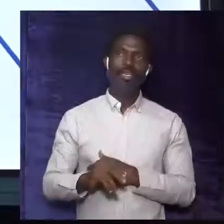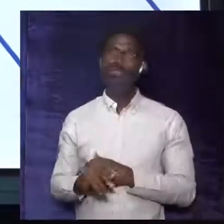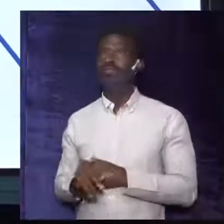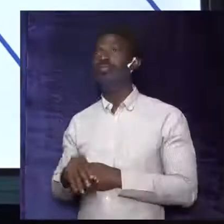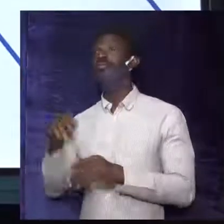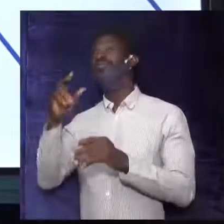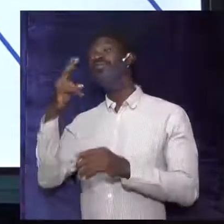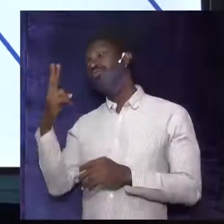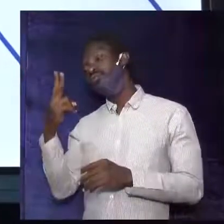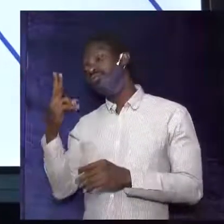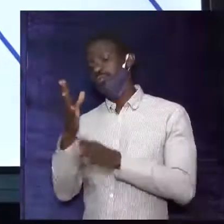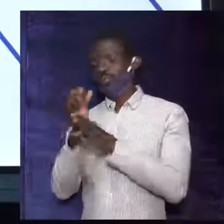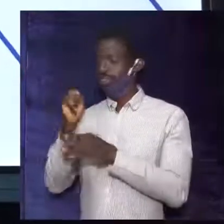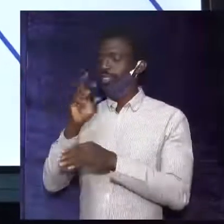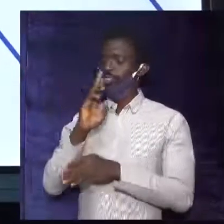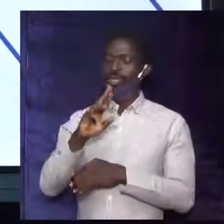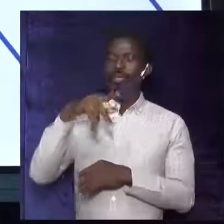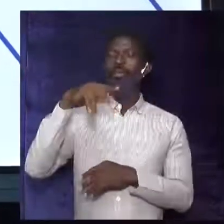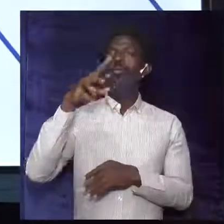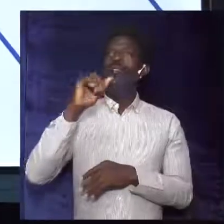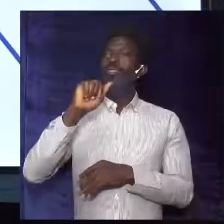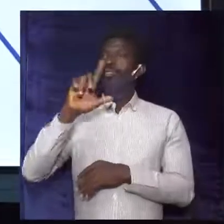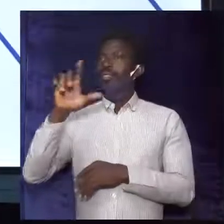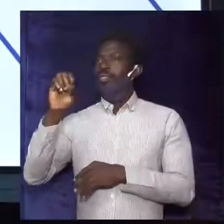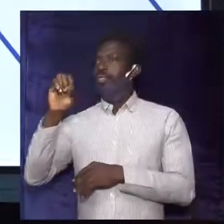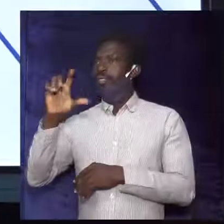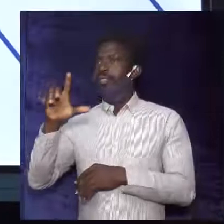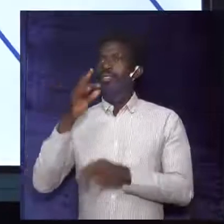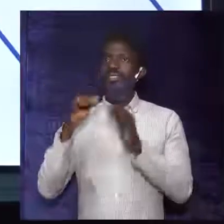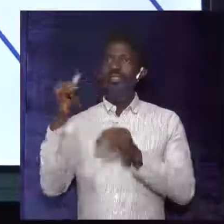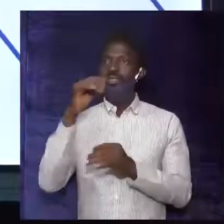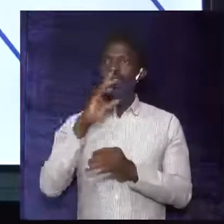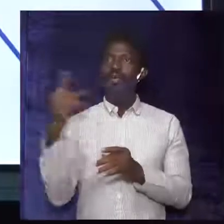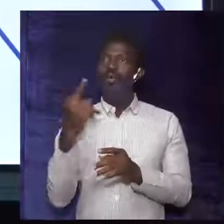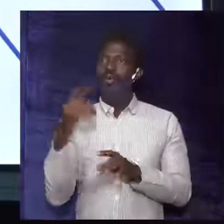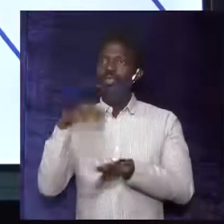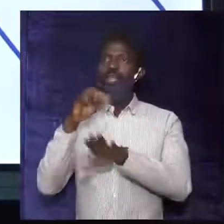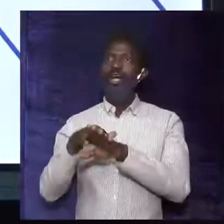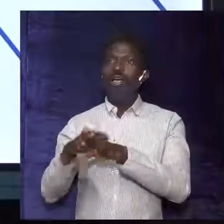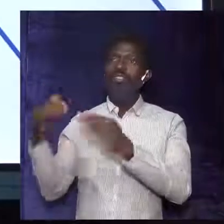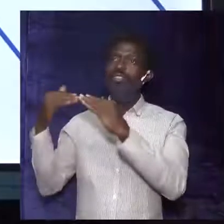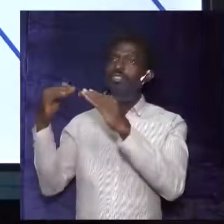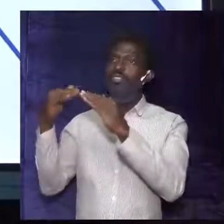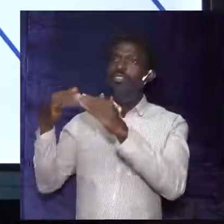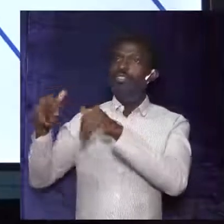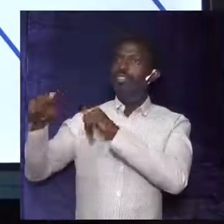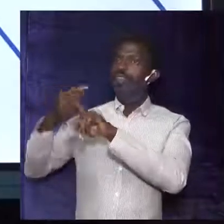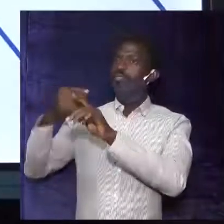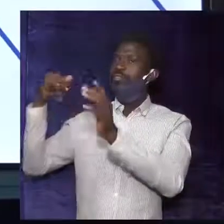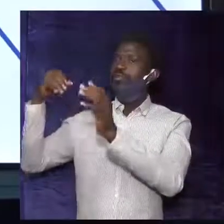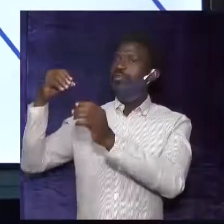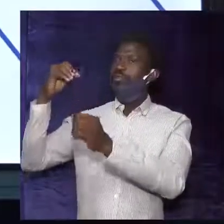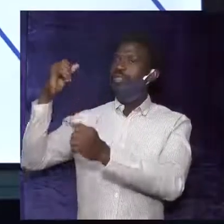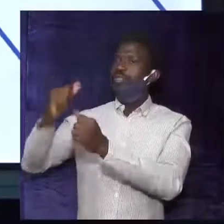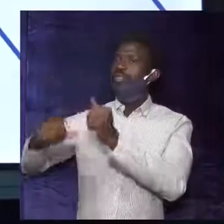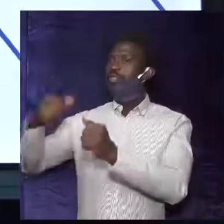lines? We say that two lines are parallel if they are always at equal distance from each other. Whichever way you look at it, the distance from